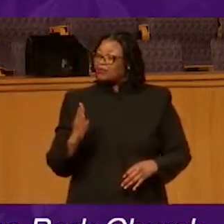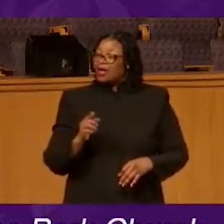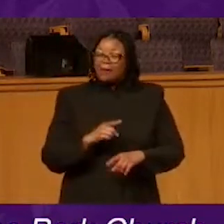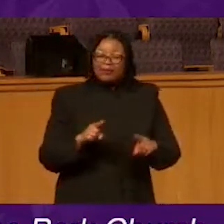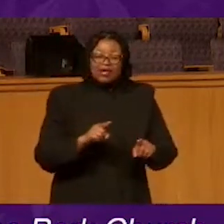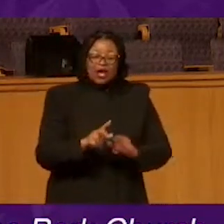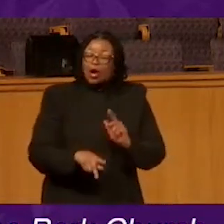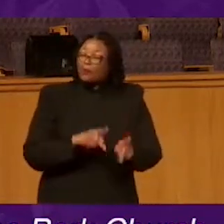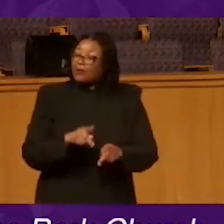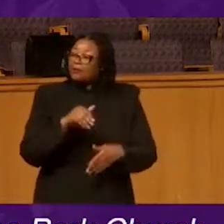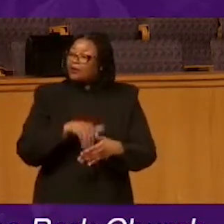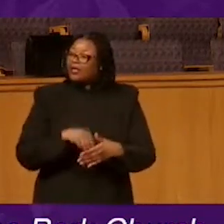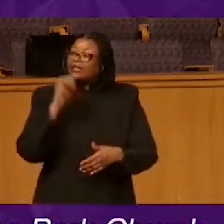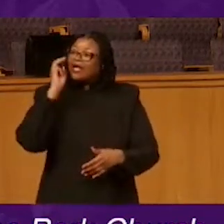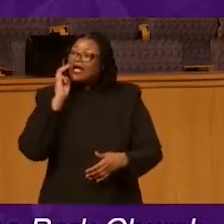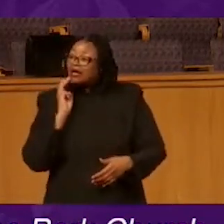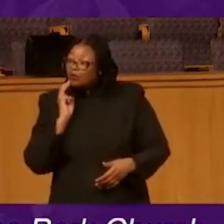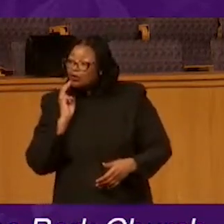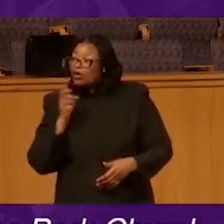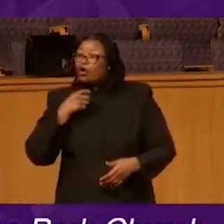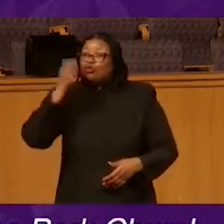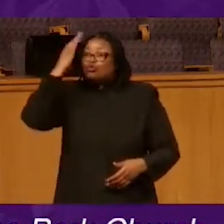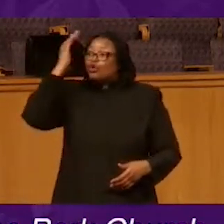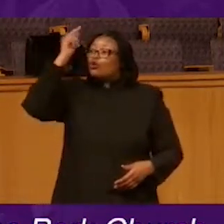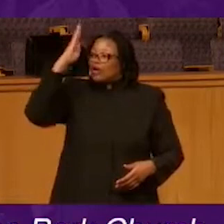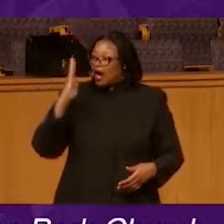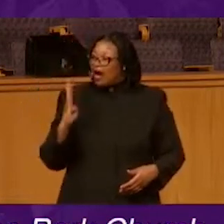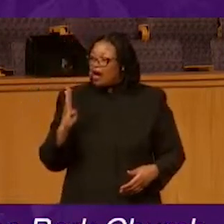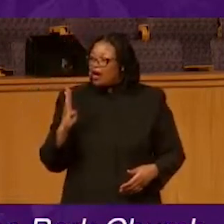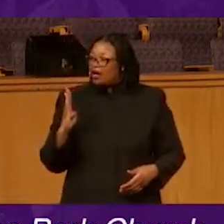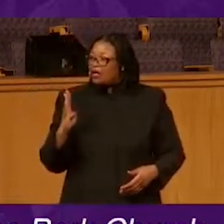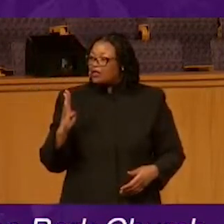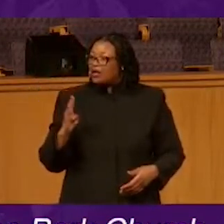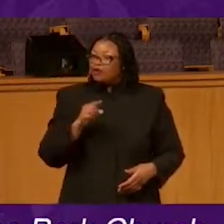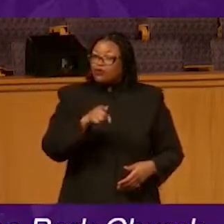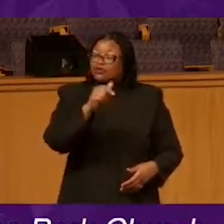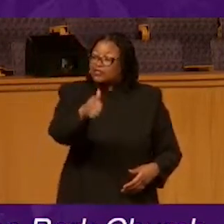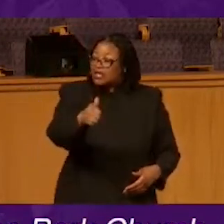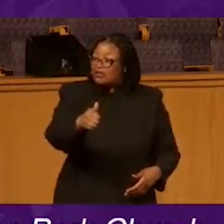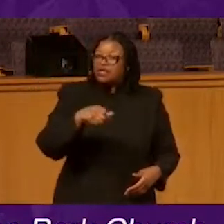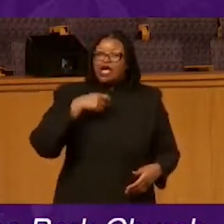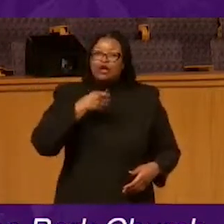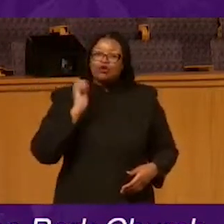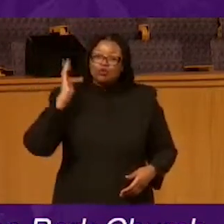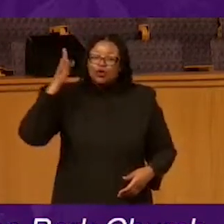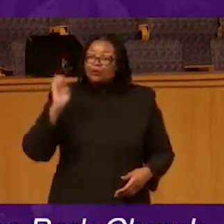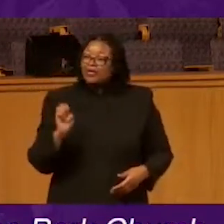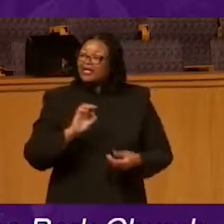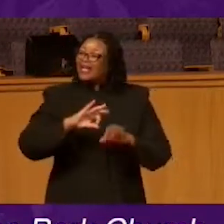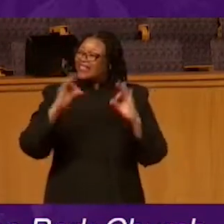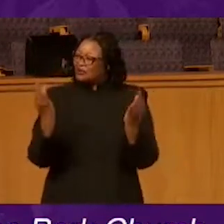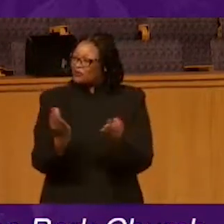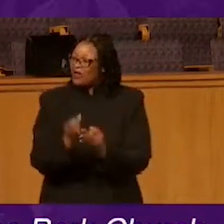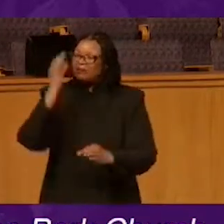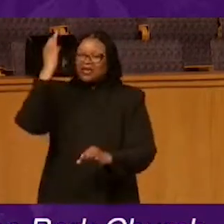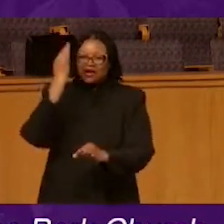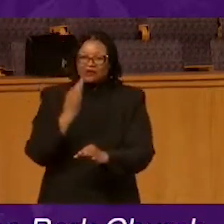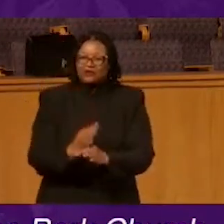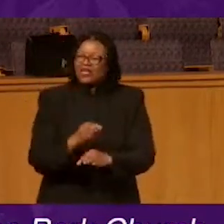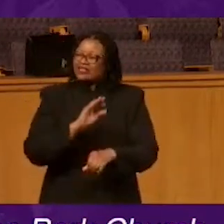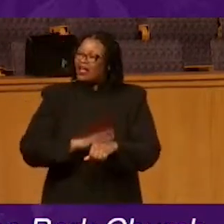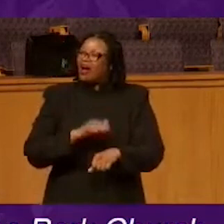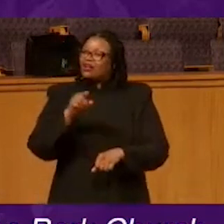folk in Ecuador who know God for himself, and who will be the family of faith on